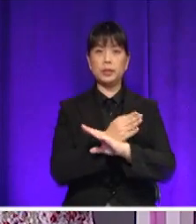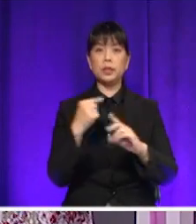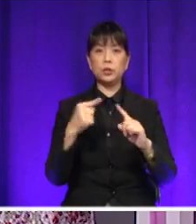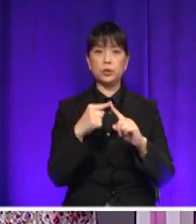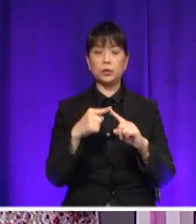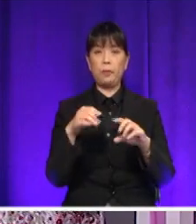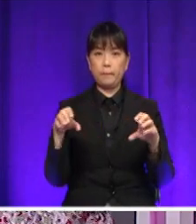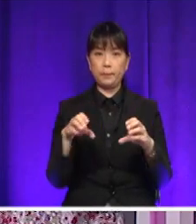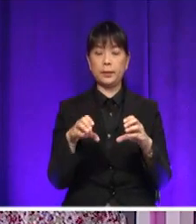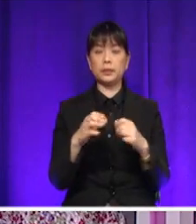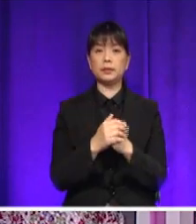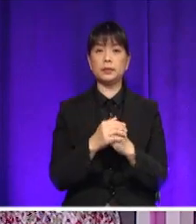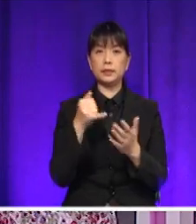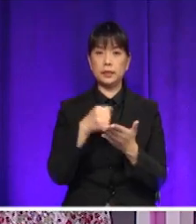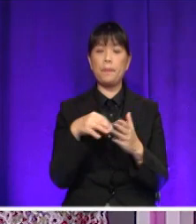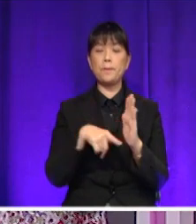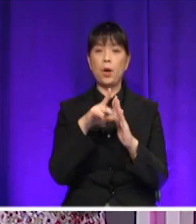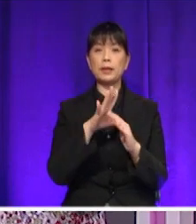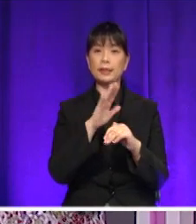more comfortable. Yes. All right.